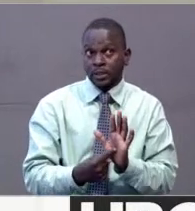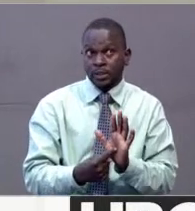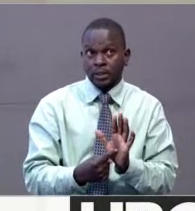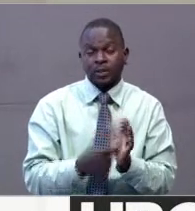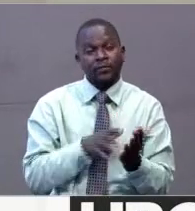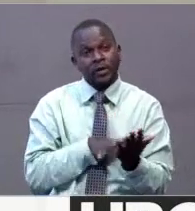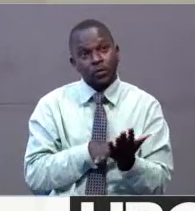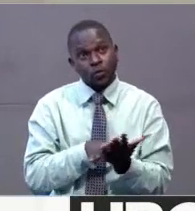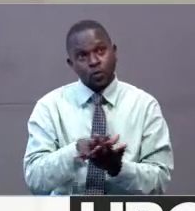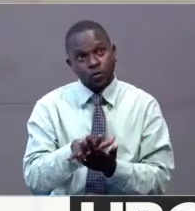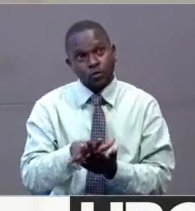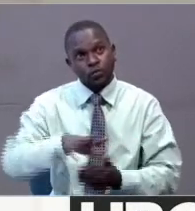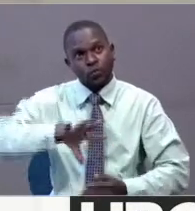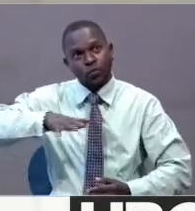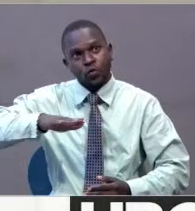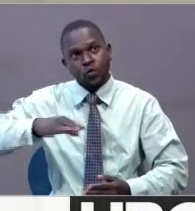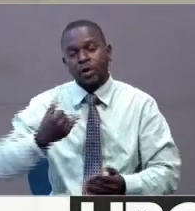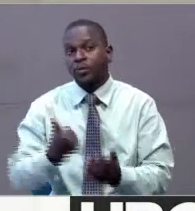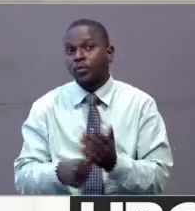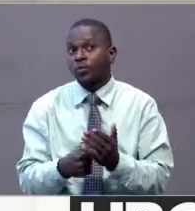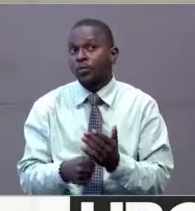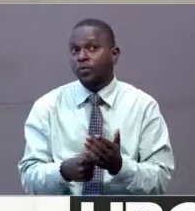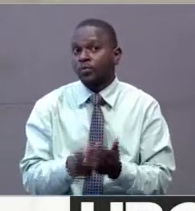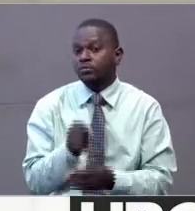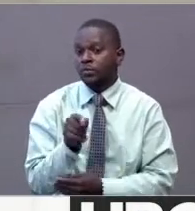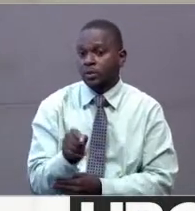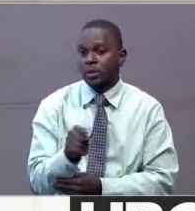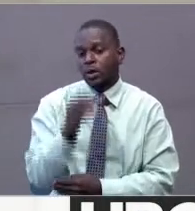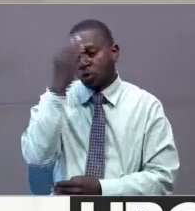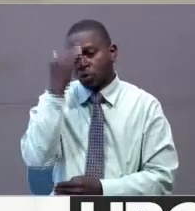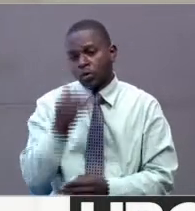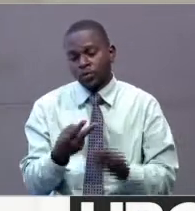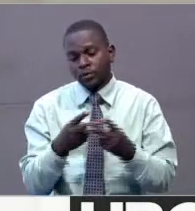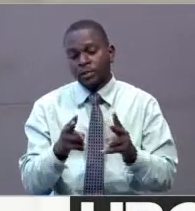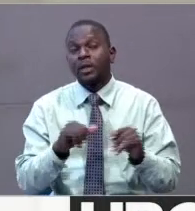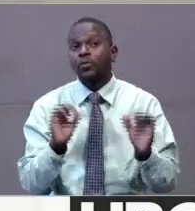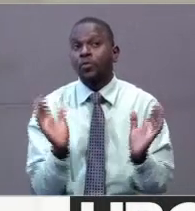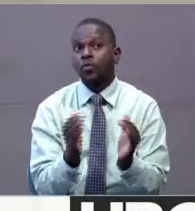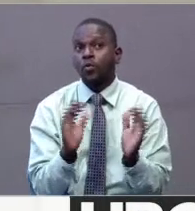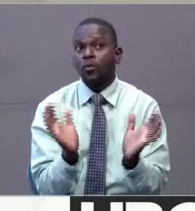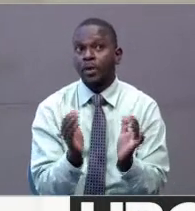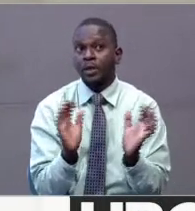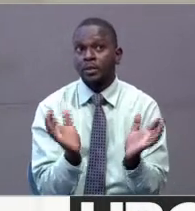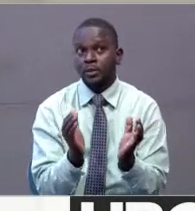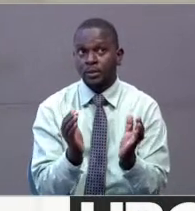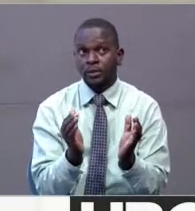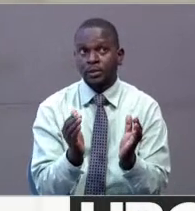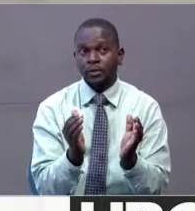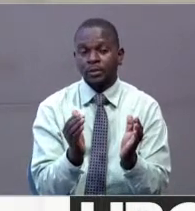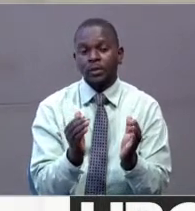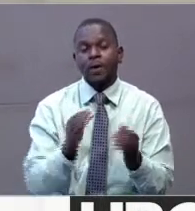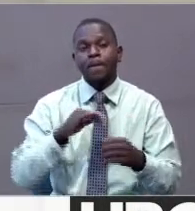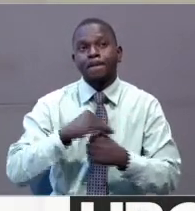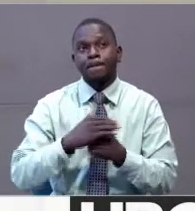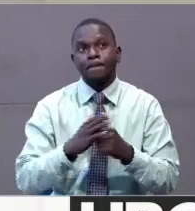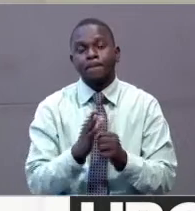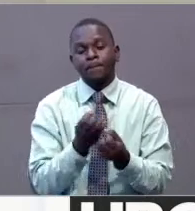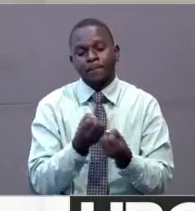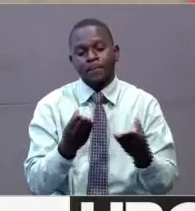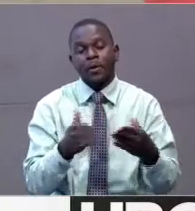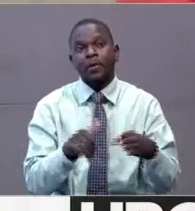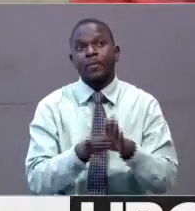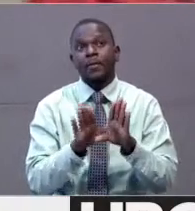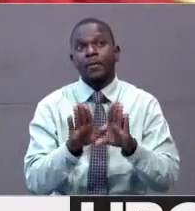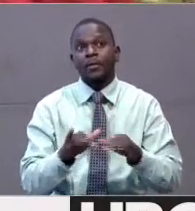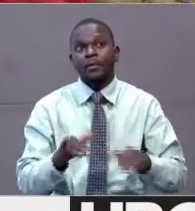of water is the problem, why don't we start mobilizing? And we make many members of